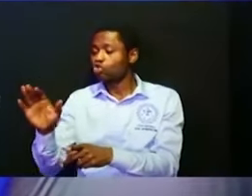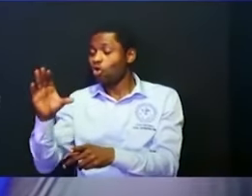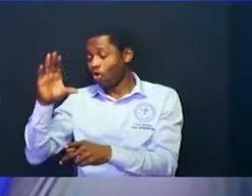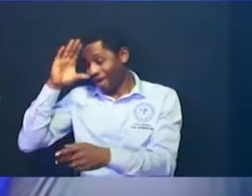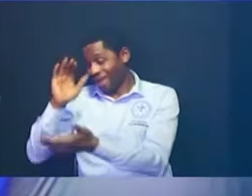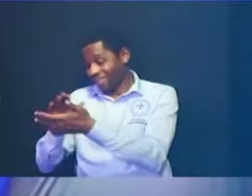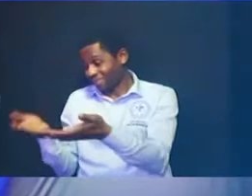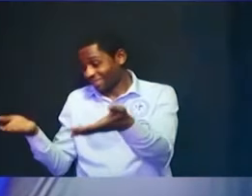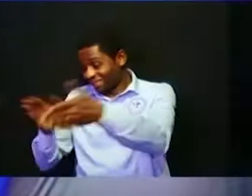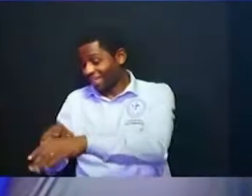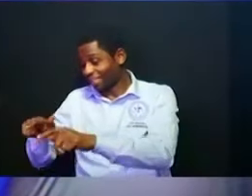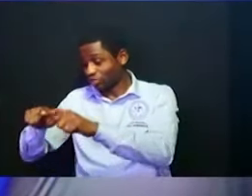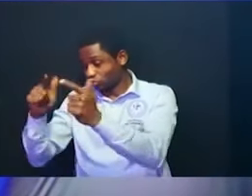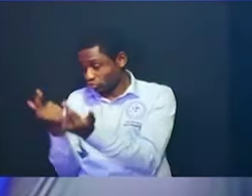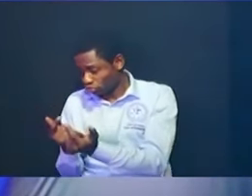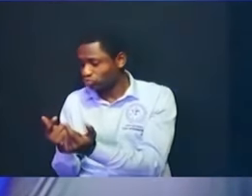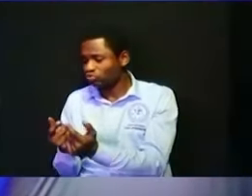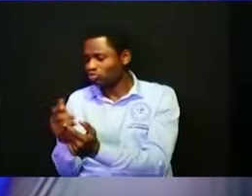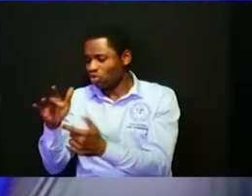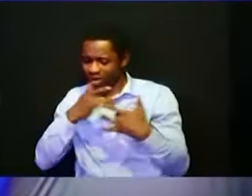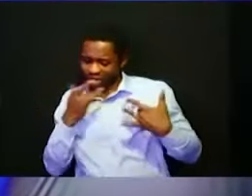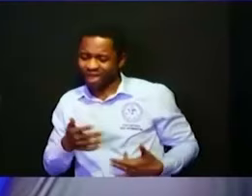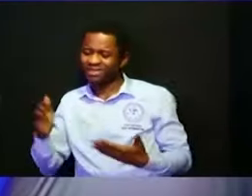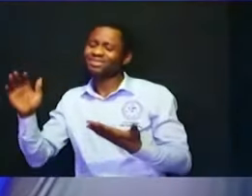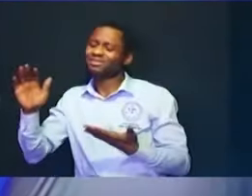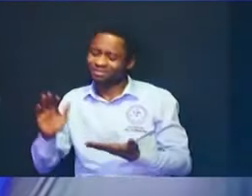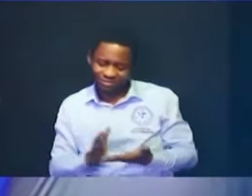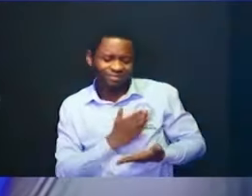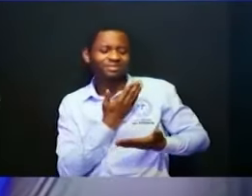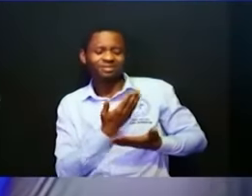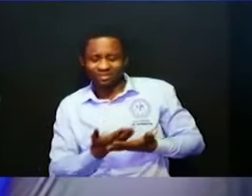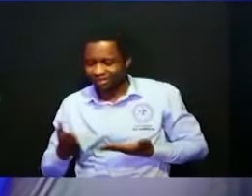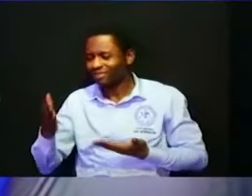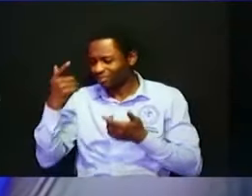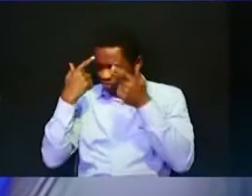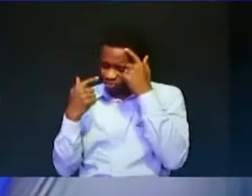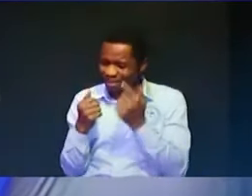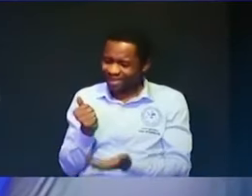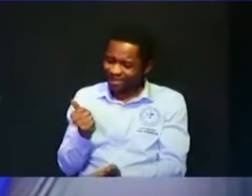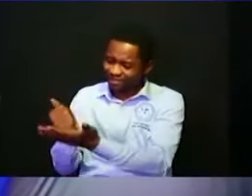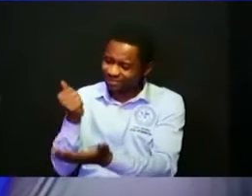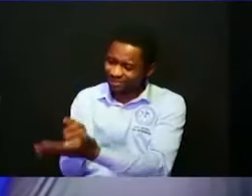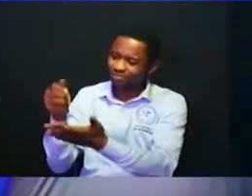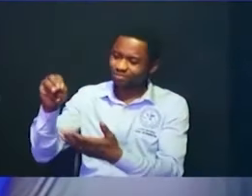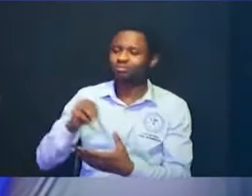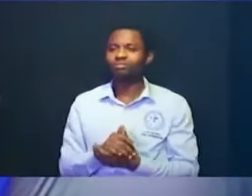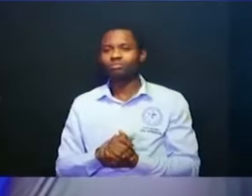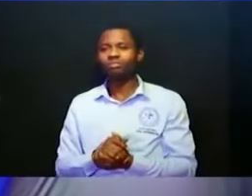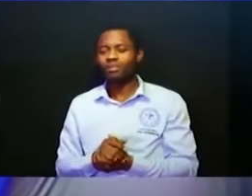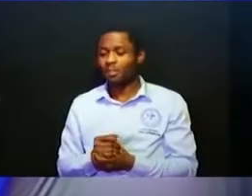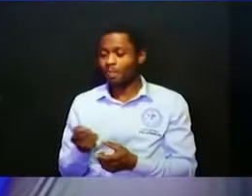eshira me na nishira eba me so na mema oba kunafo nya abotoyem. The one who was